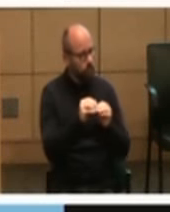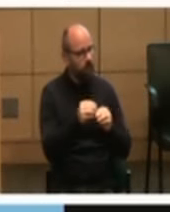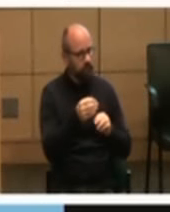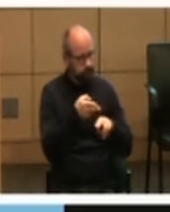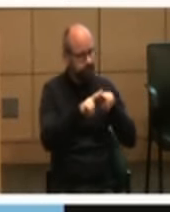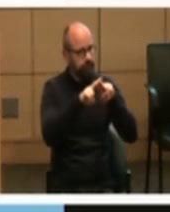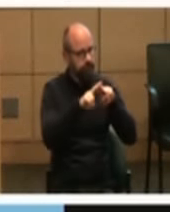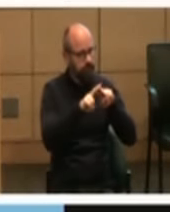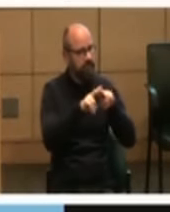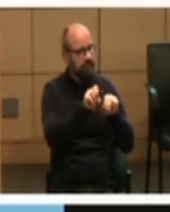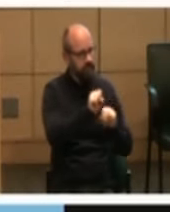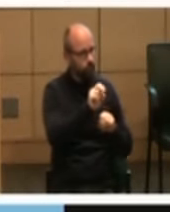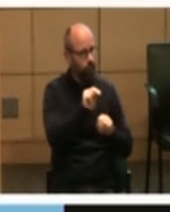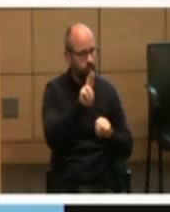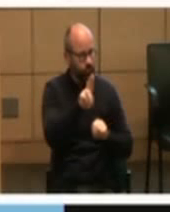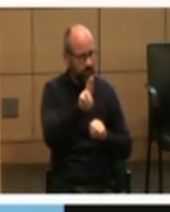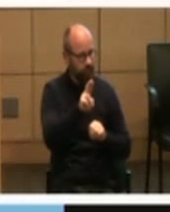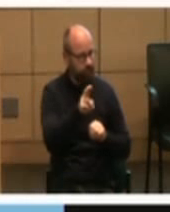ratio.